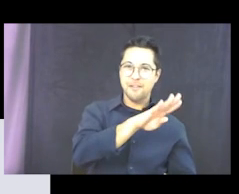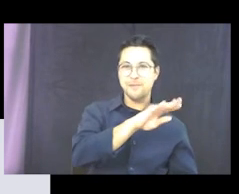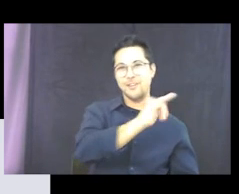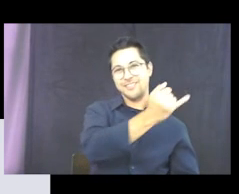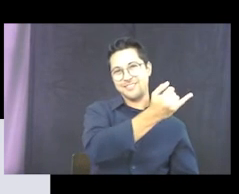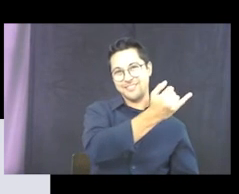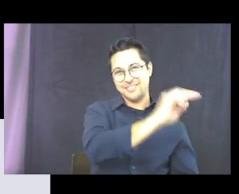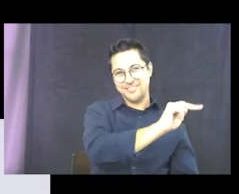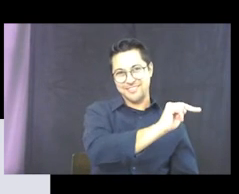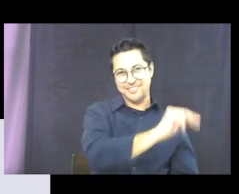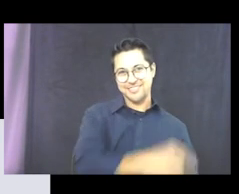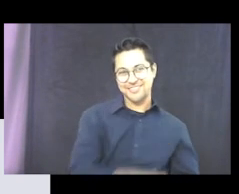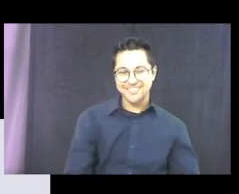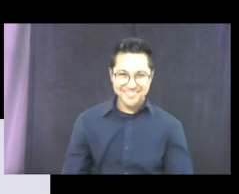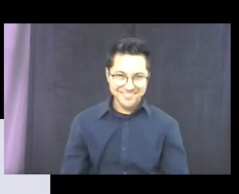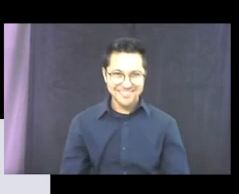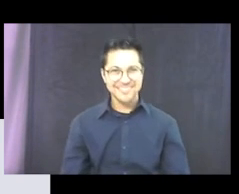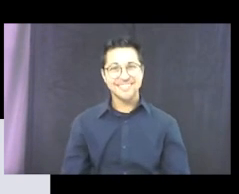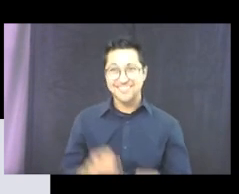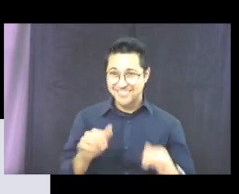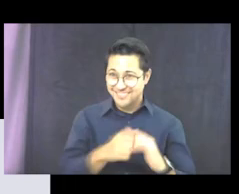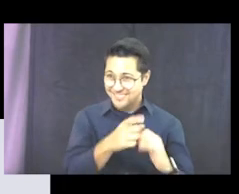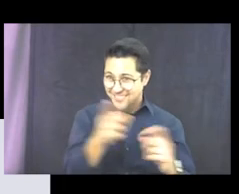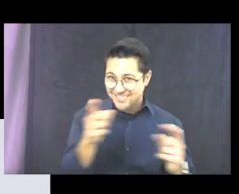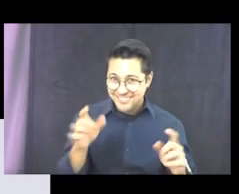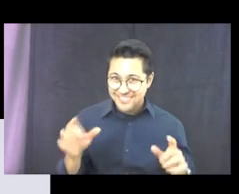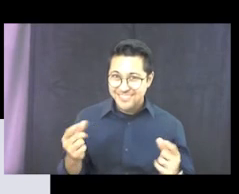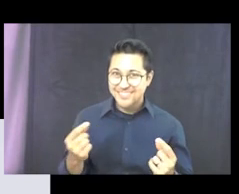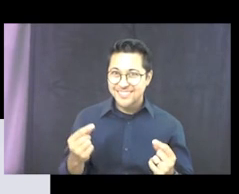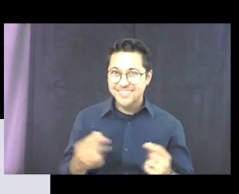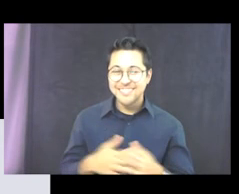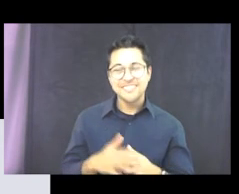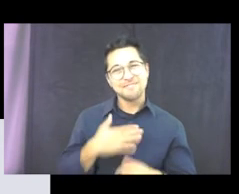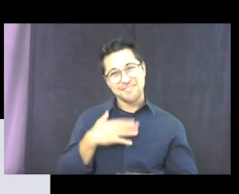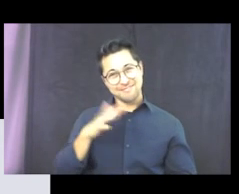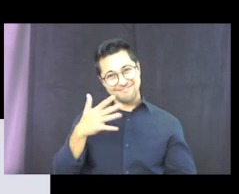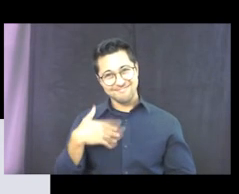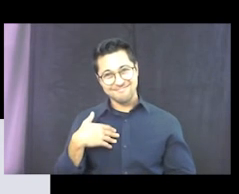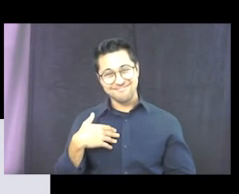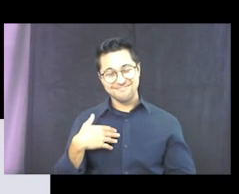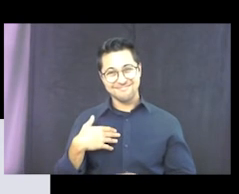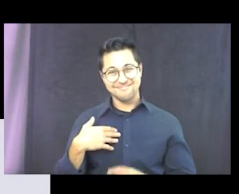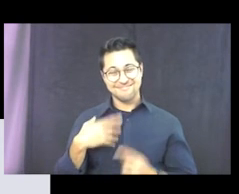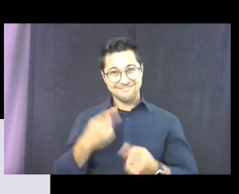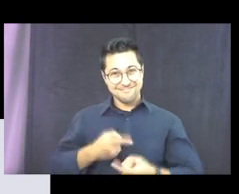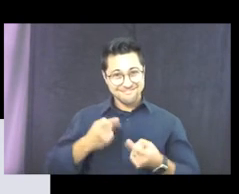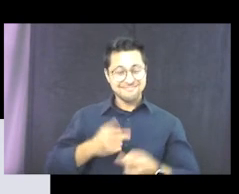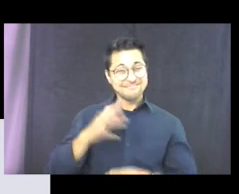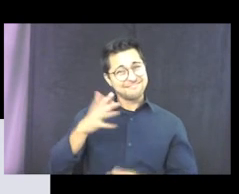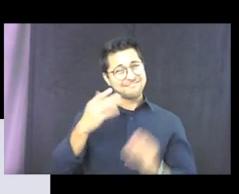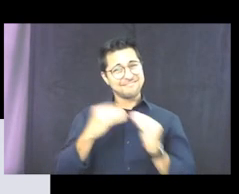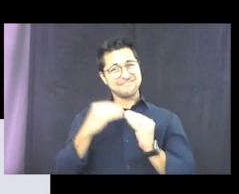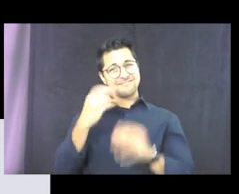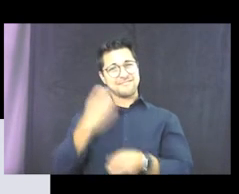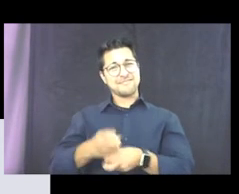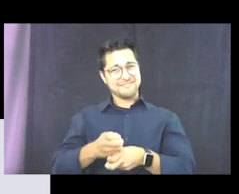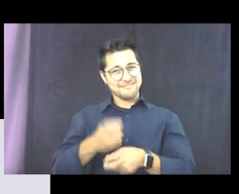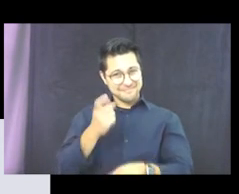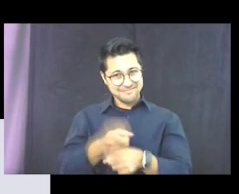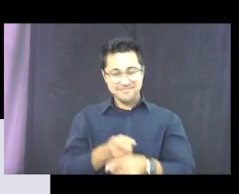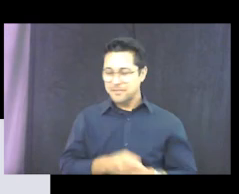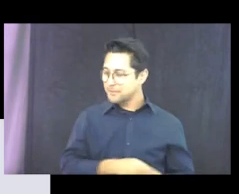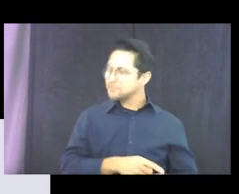February, and January. How did you guys do? Mine was a little iffy there. It was harder, wasn't it?